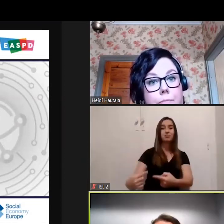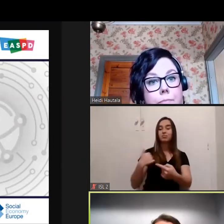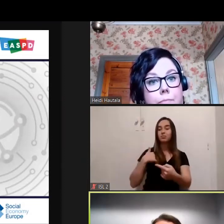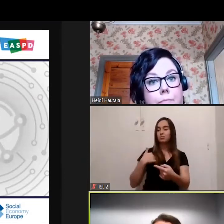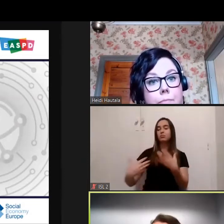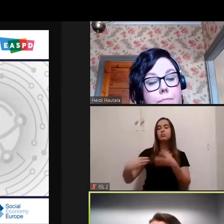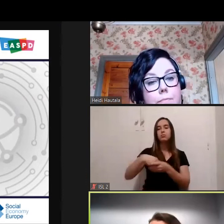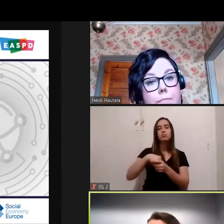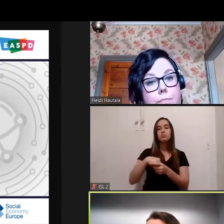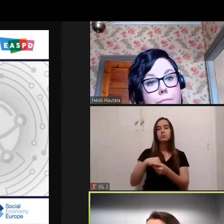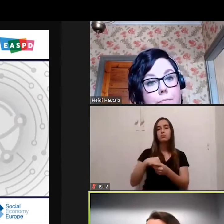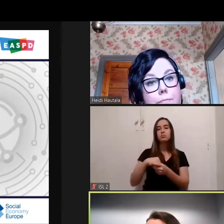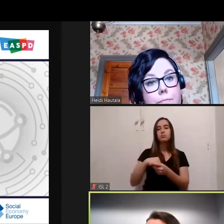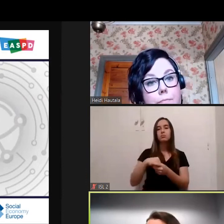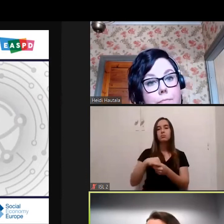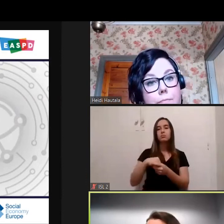challenges that you talked about